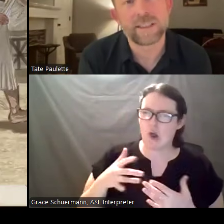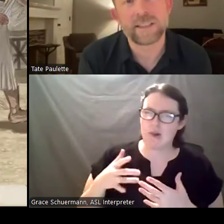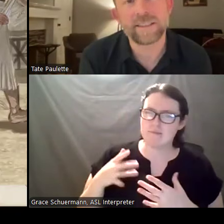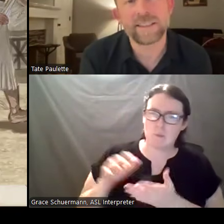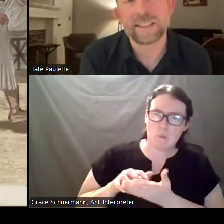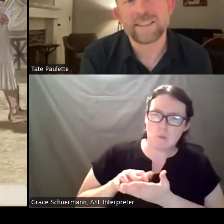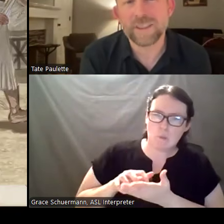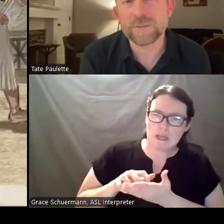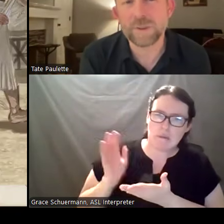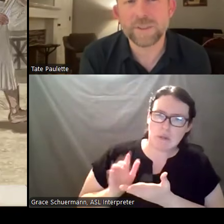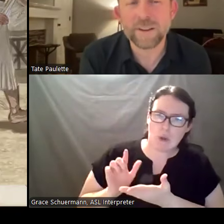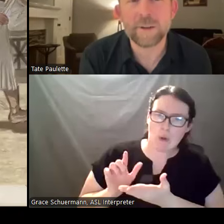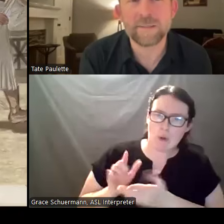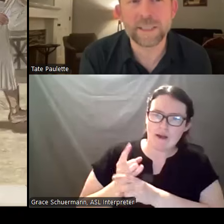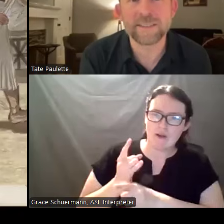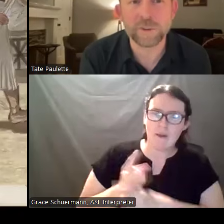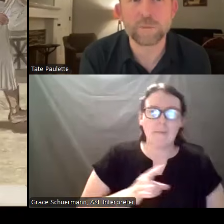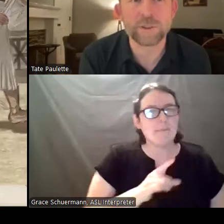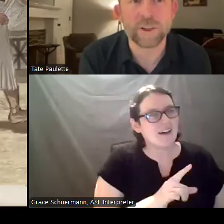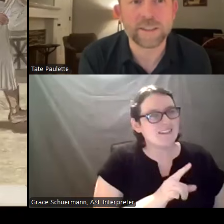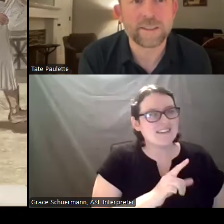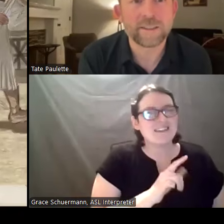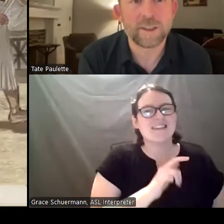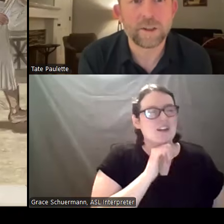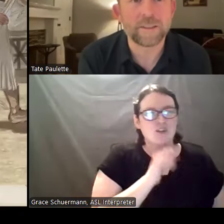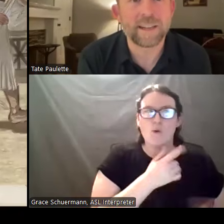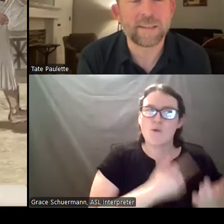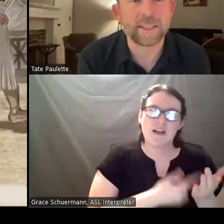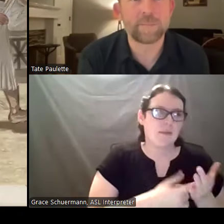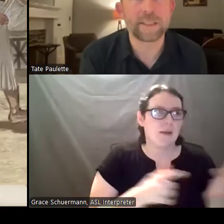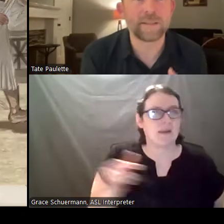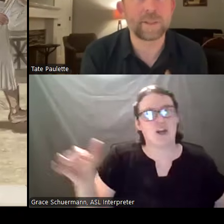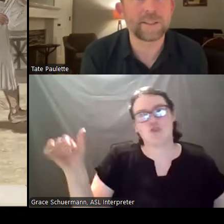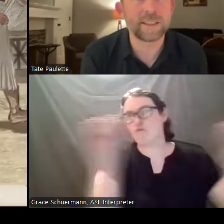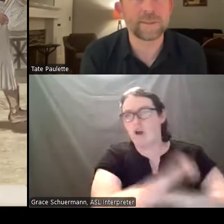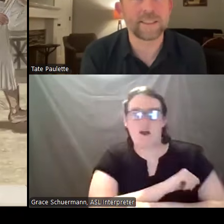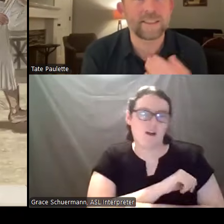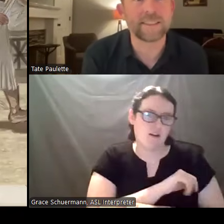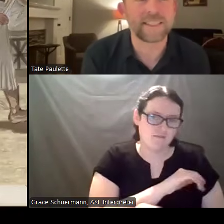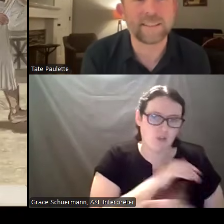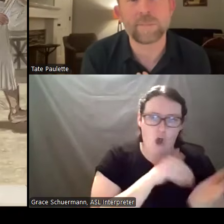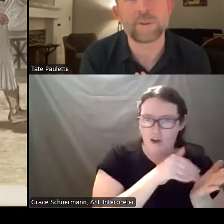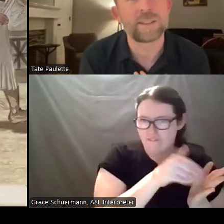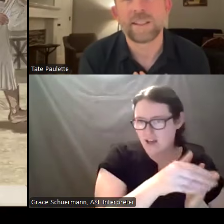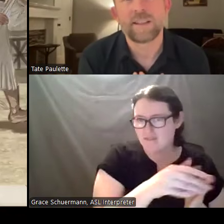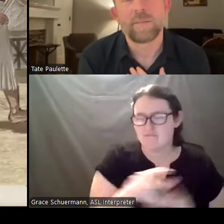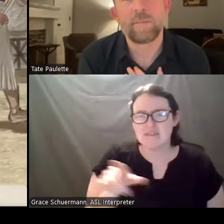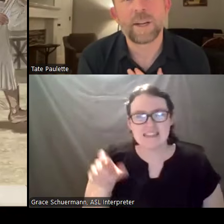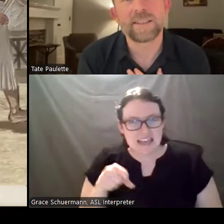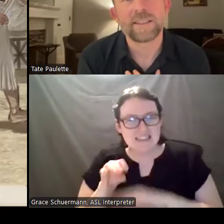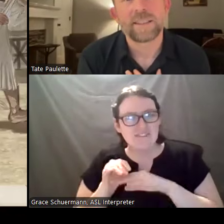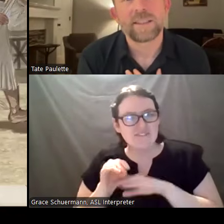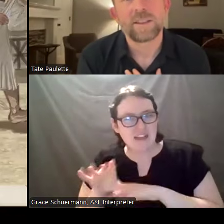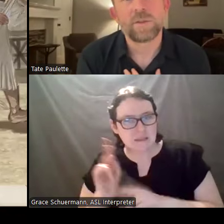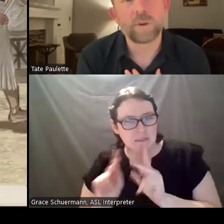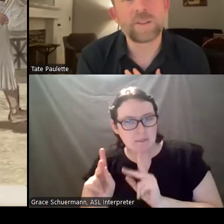alcohol content. They also don't talk about being super drunk all the time. Beer is something that does things to people,